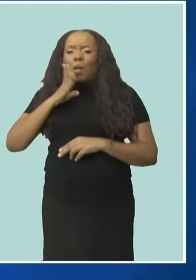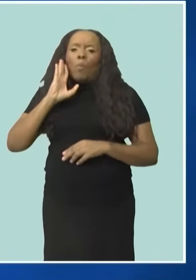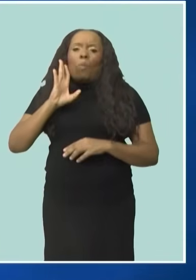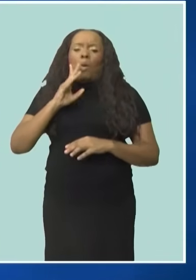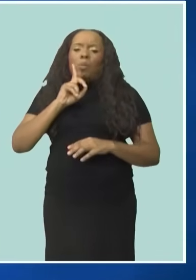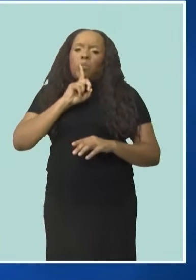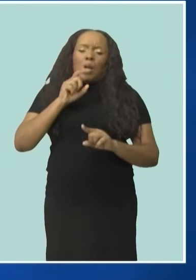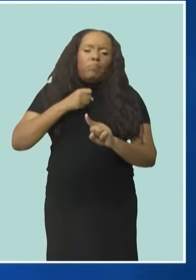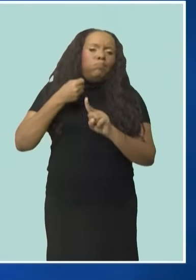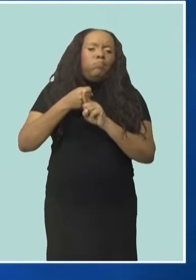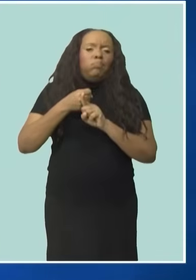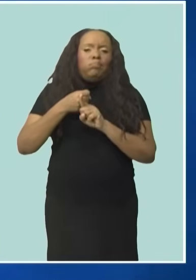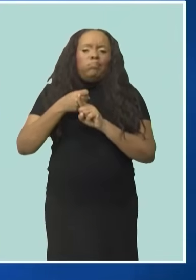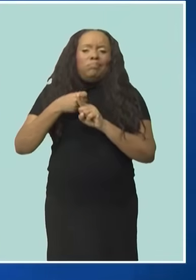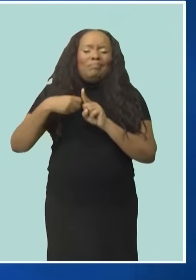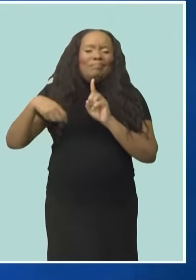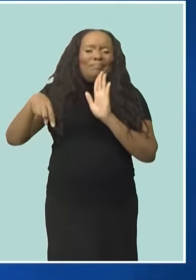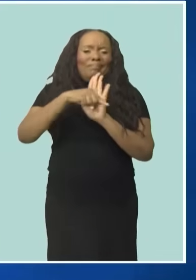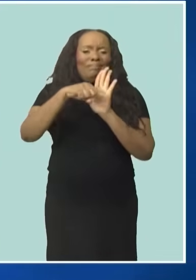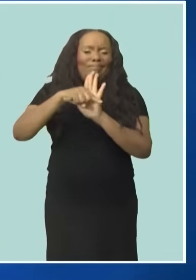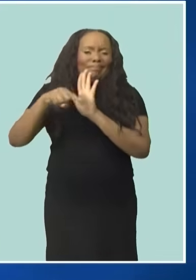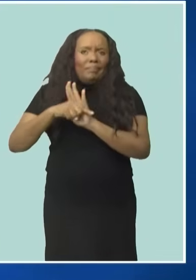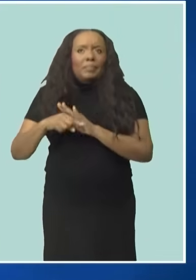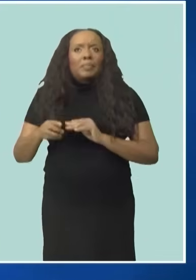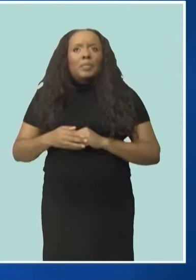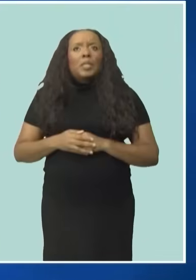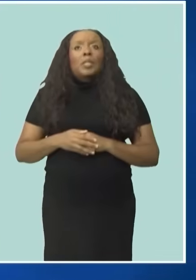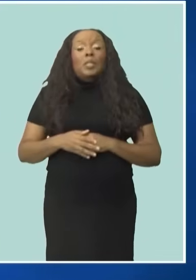So that coastal erosion has multiple